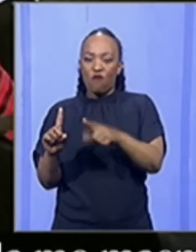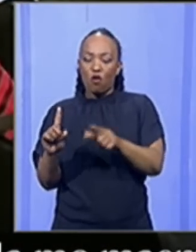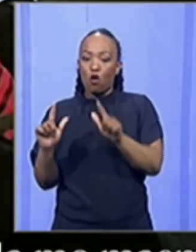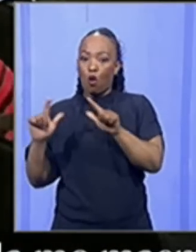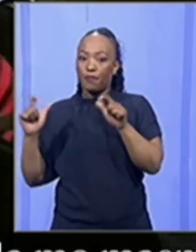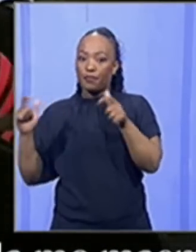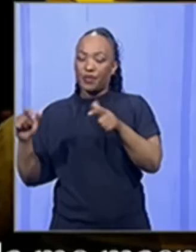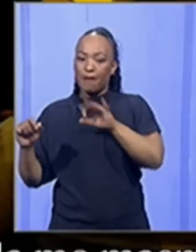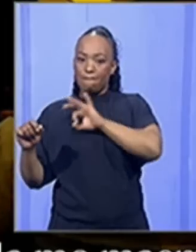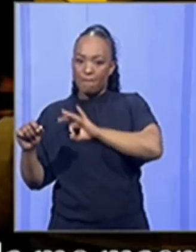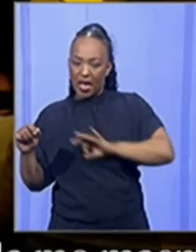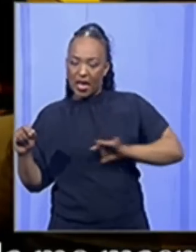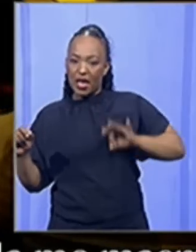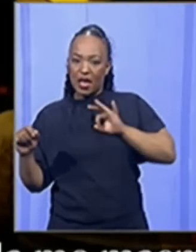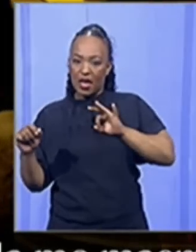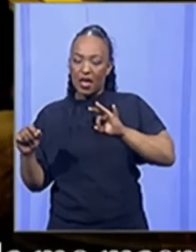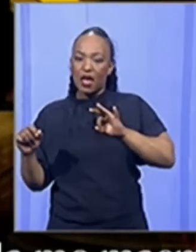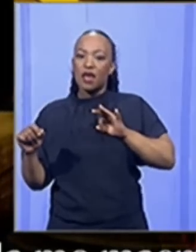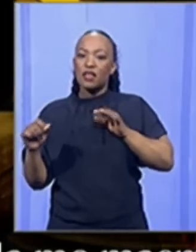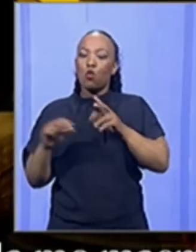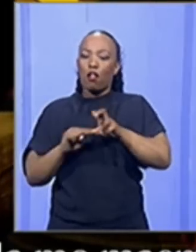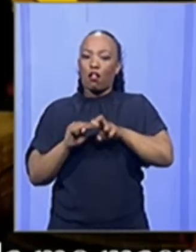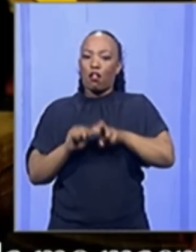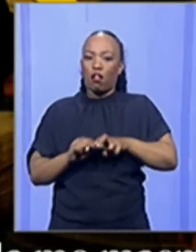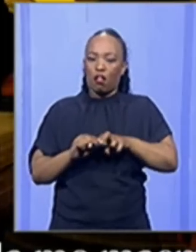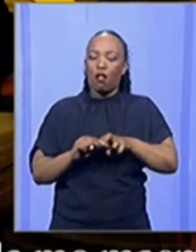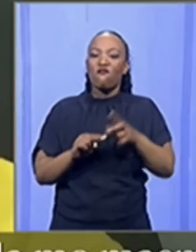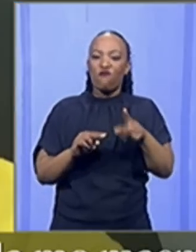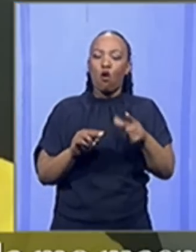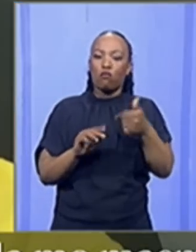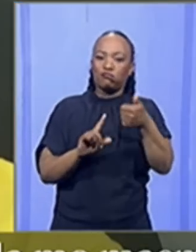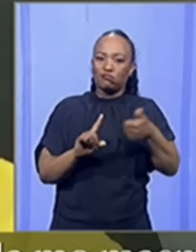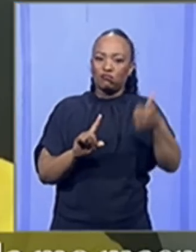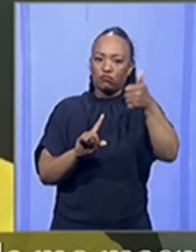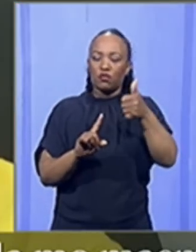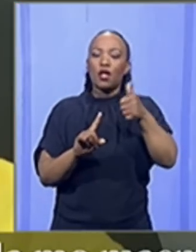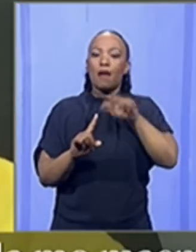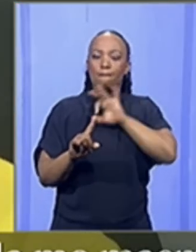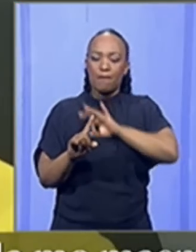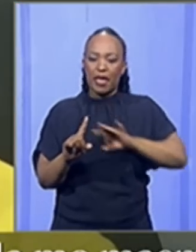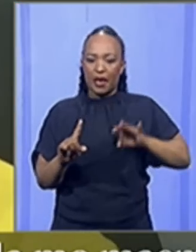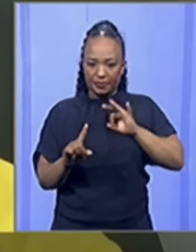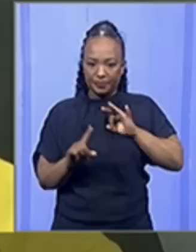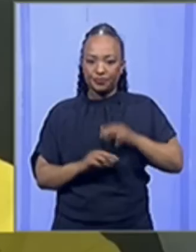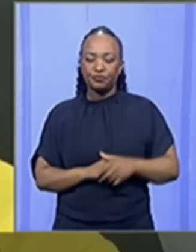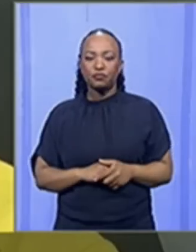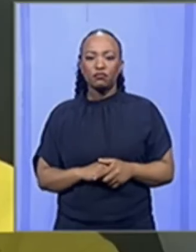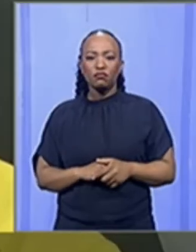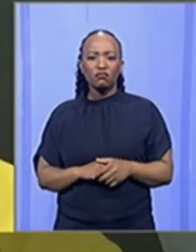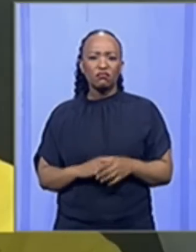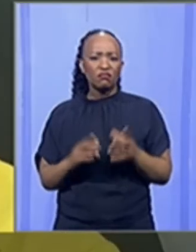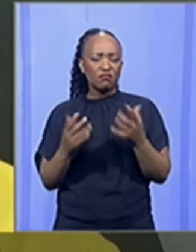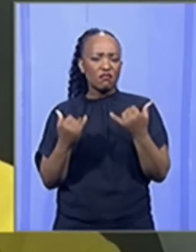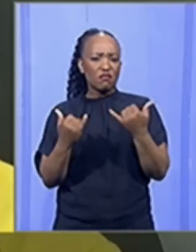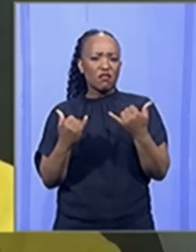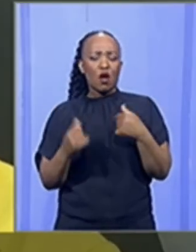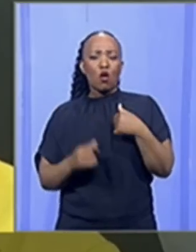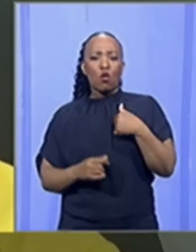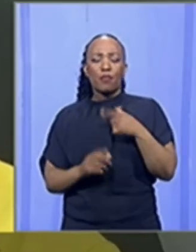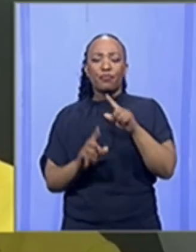go kokomala a bomeyara. The current executive mayor, we have worked well with him as the African